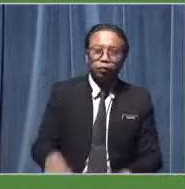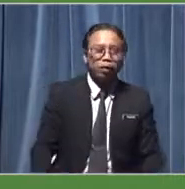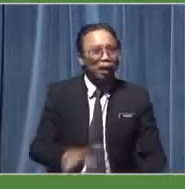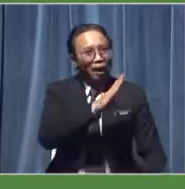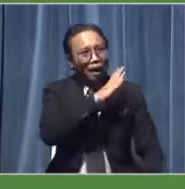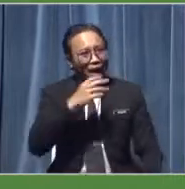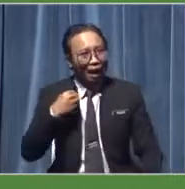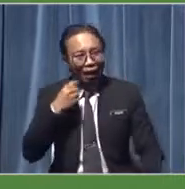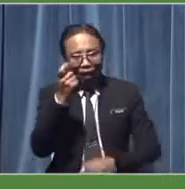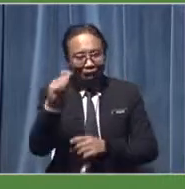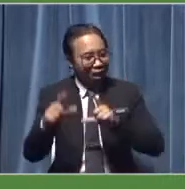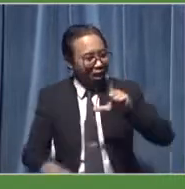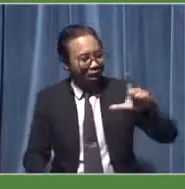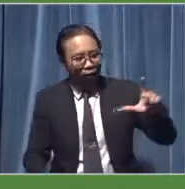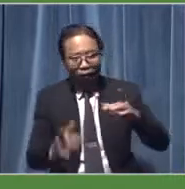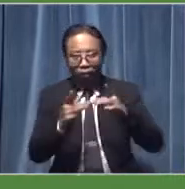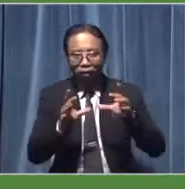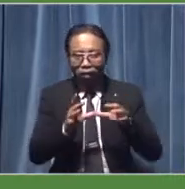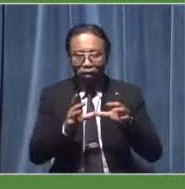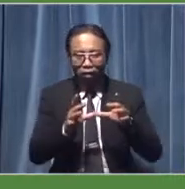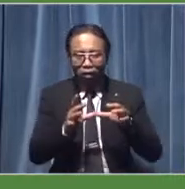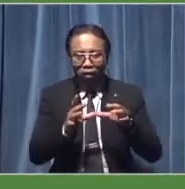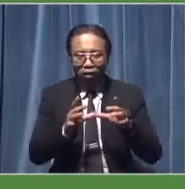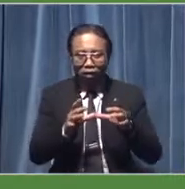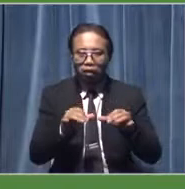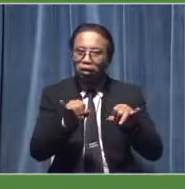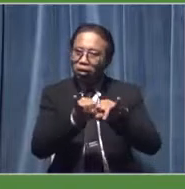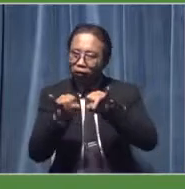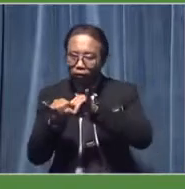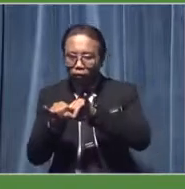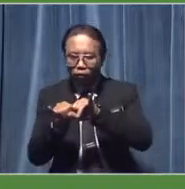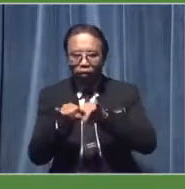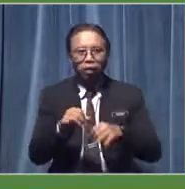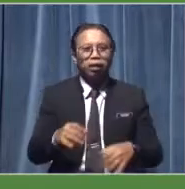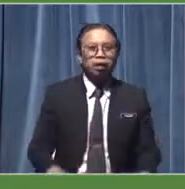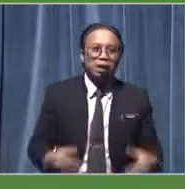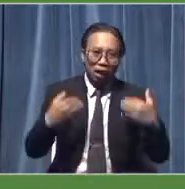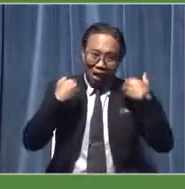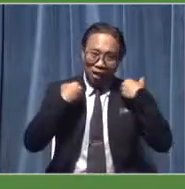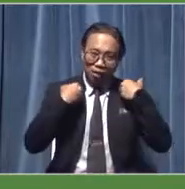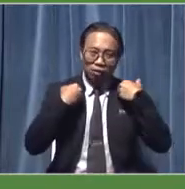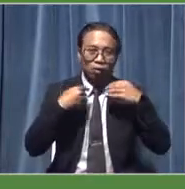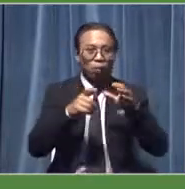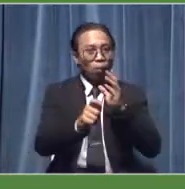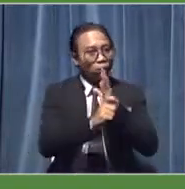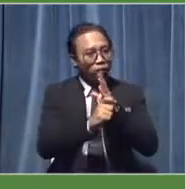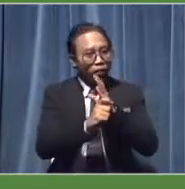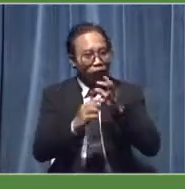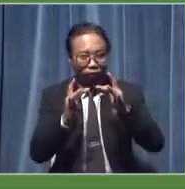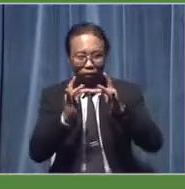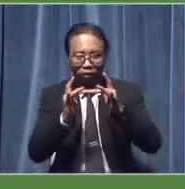and the left plate therefore has excess positive charges.